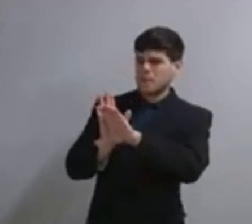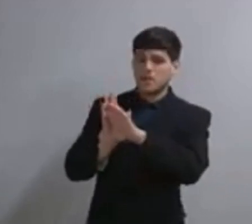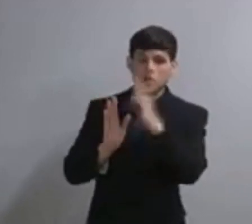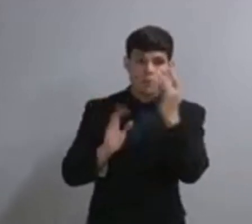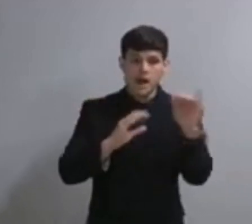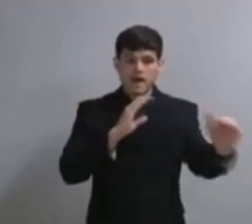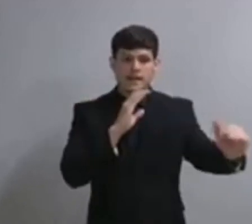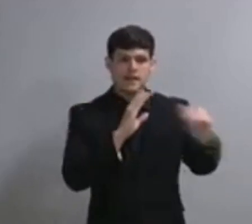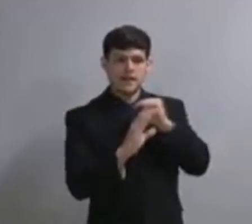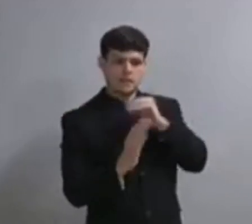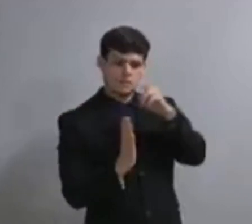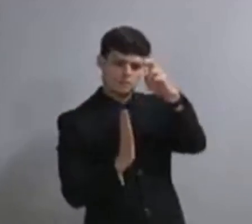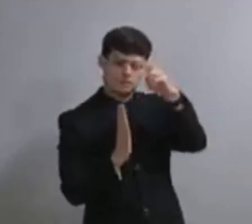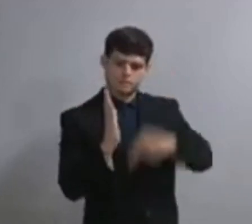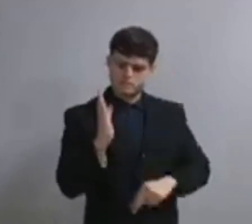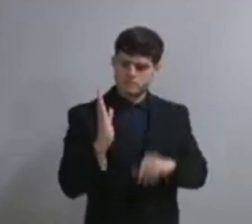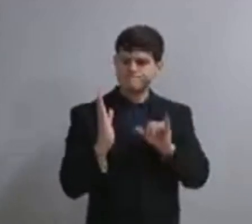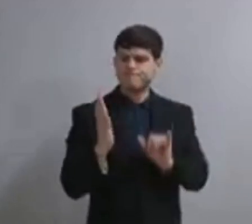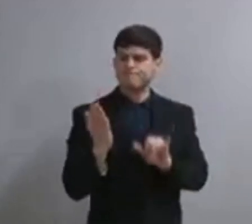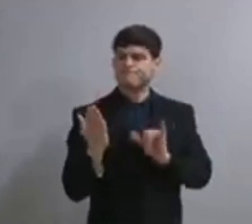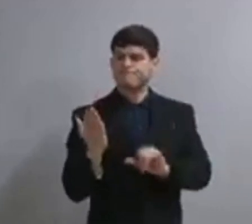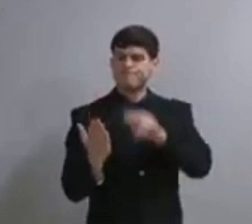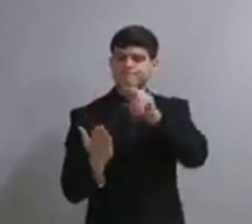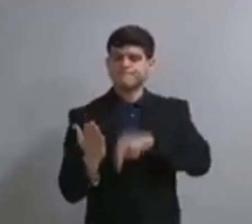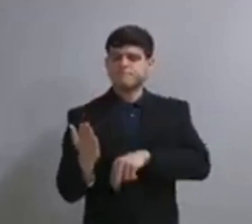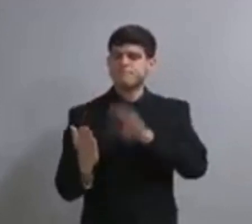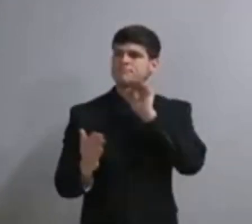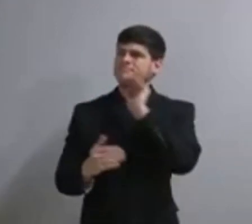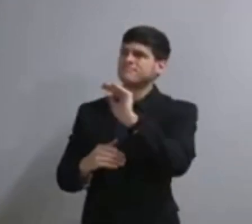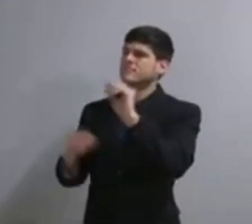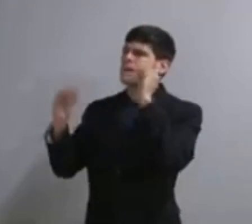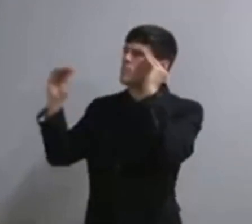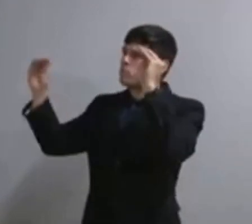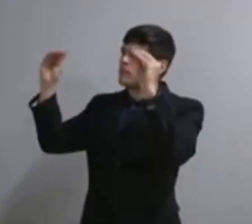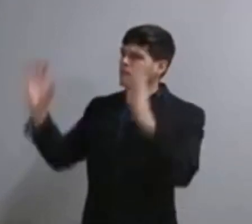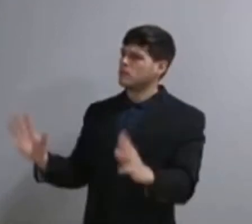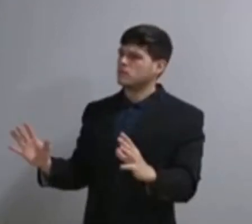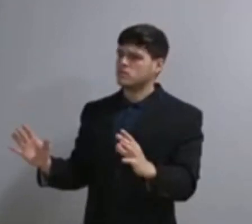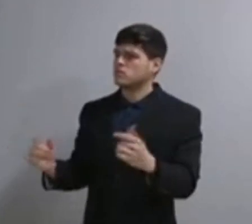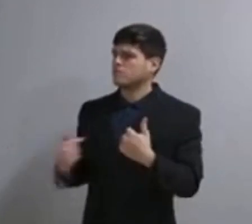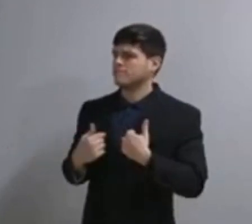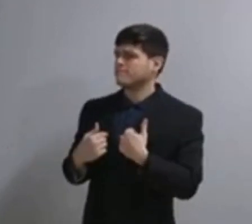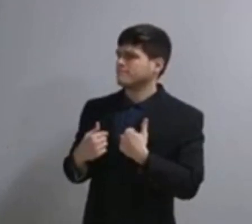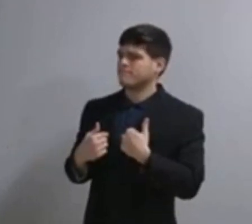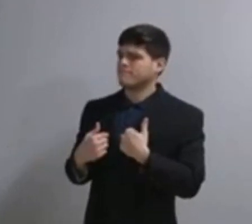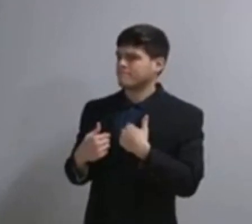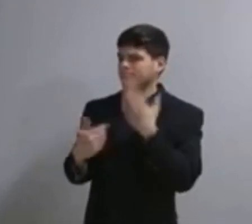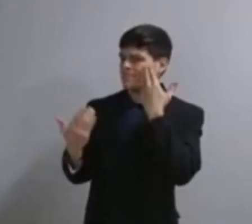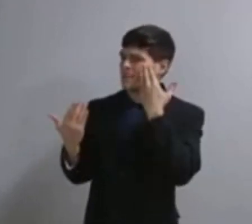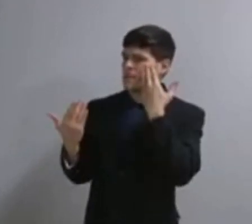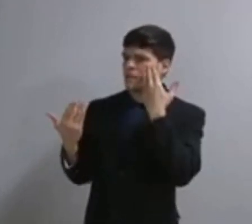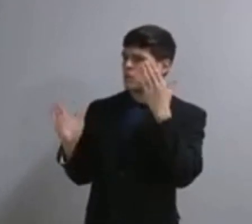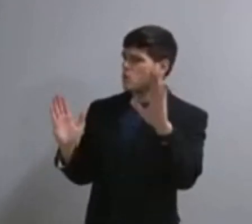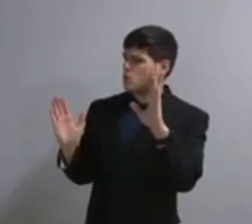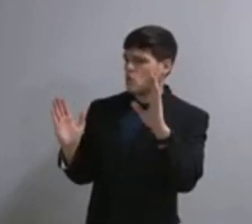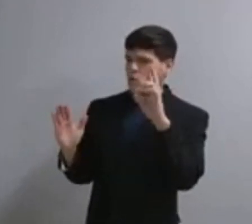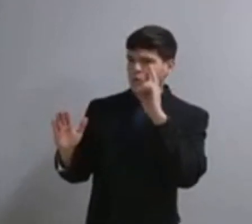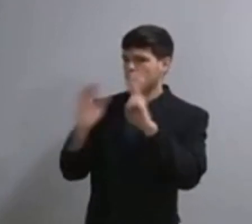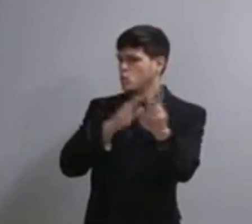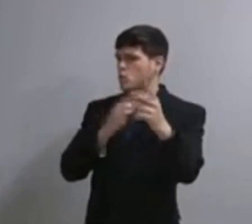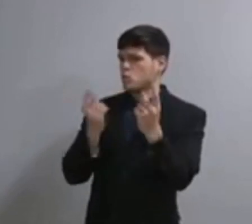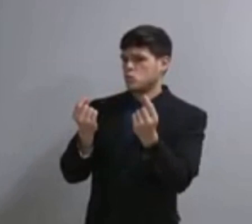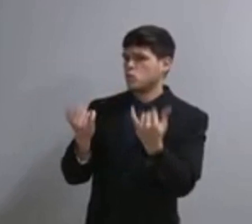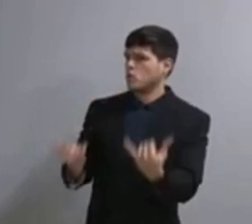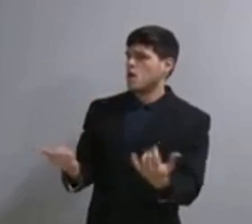email that read, "Professor, I don't know what I'm going to do